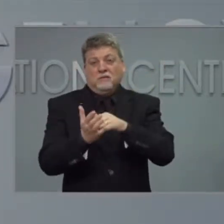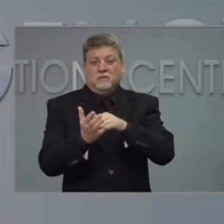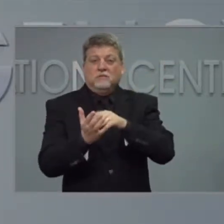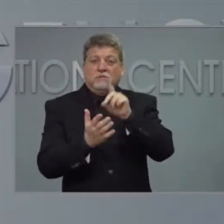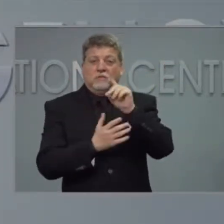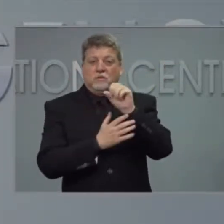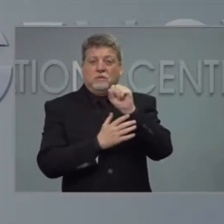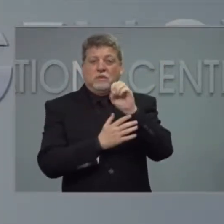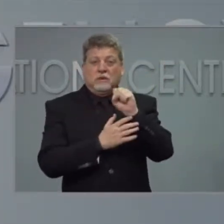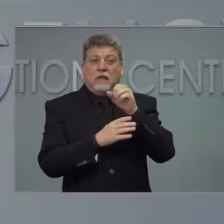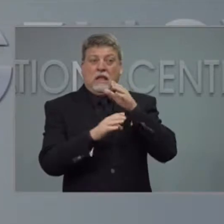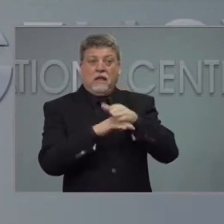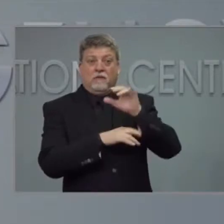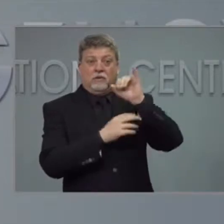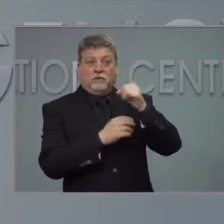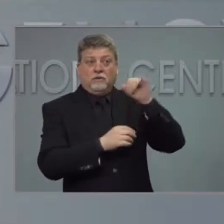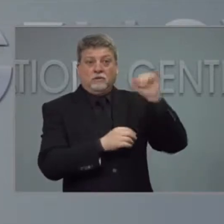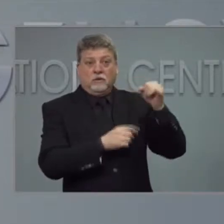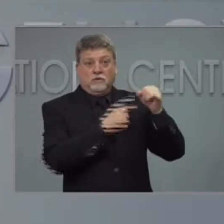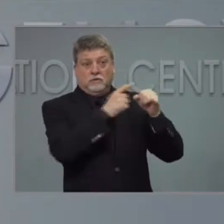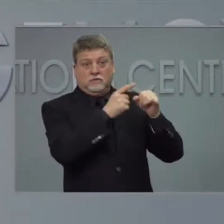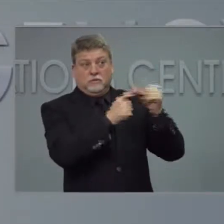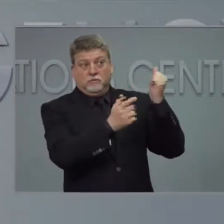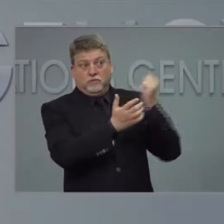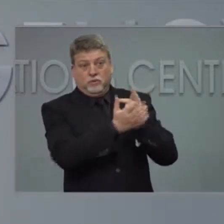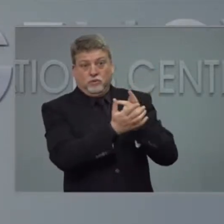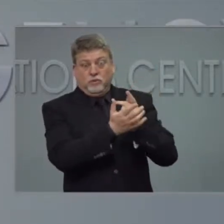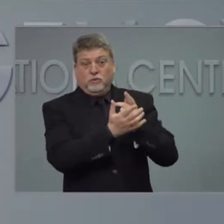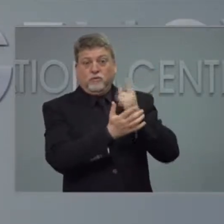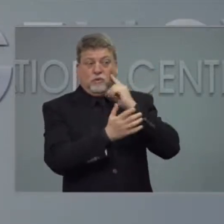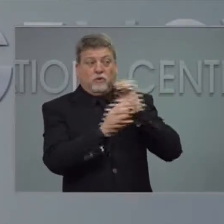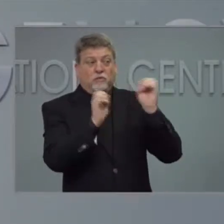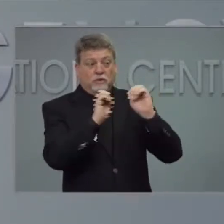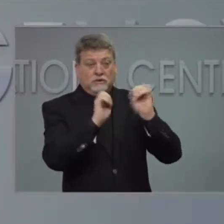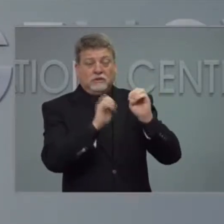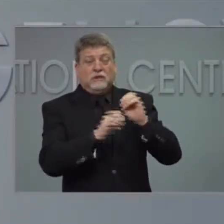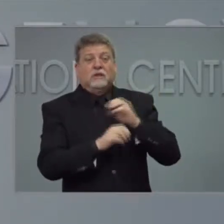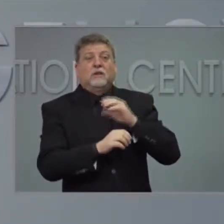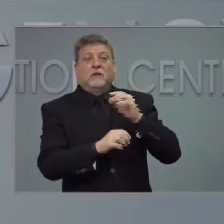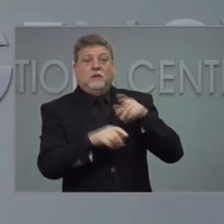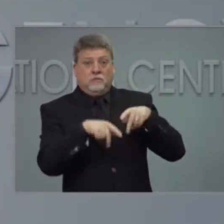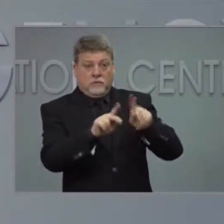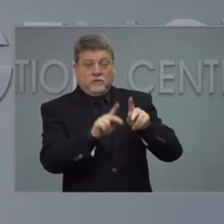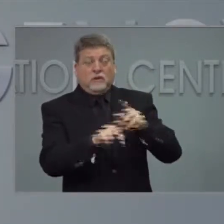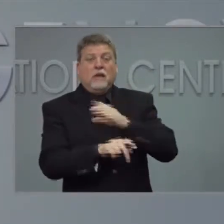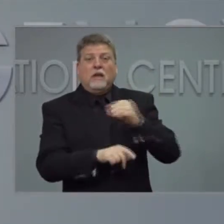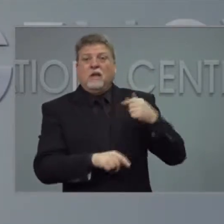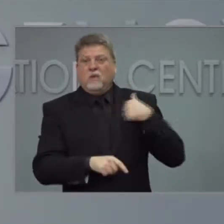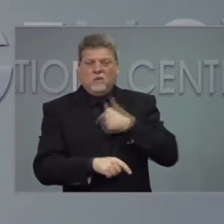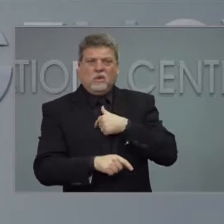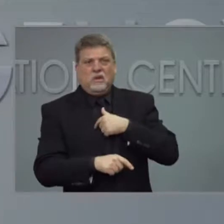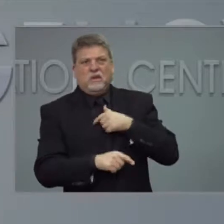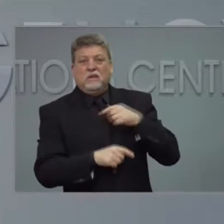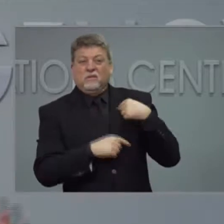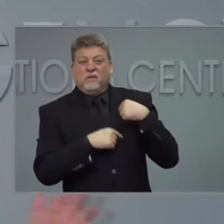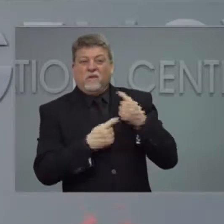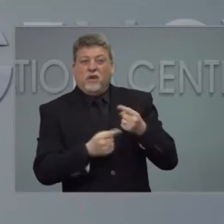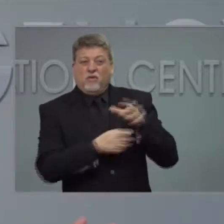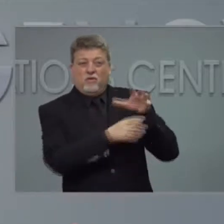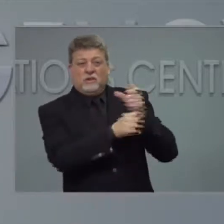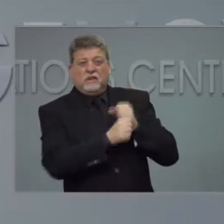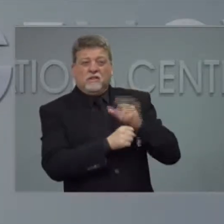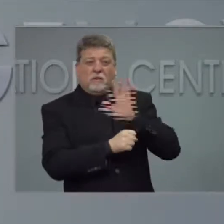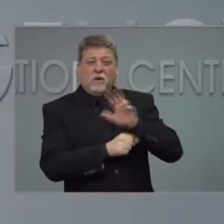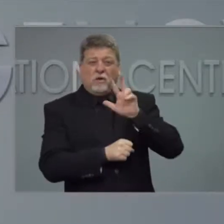out once Johnson & Johnson is hopefully approved for emergency use authorization. And we've been getting about 3% of